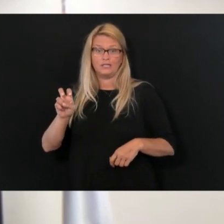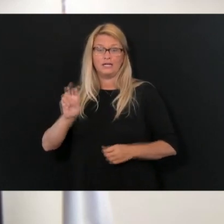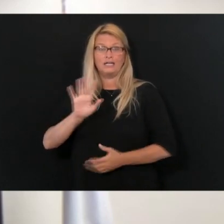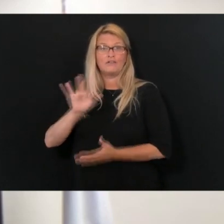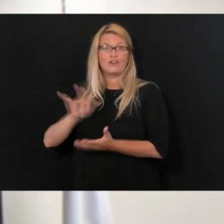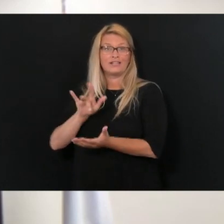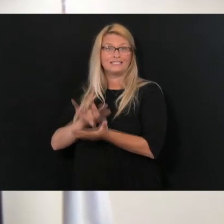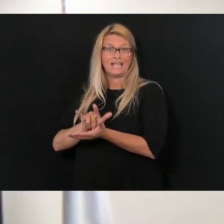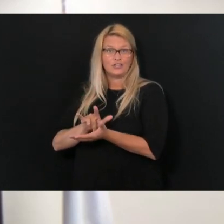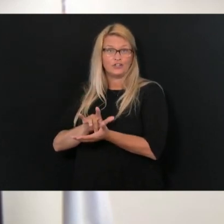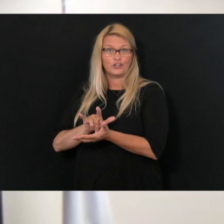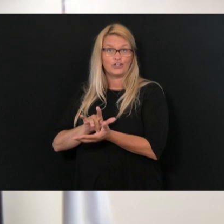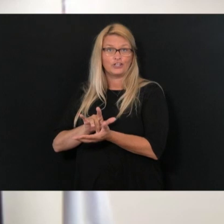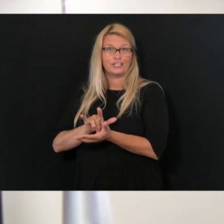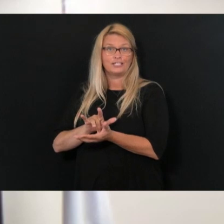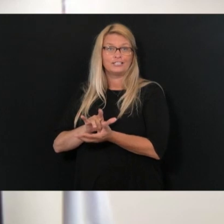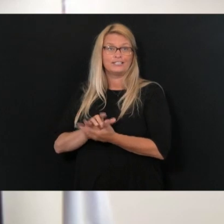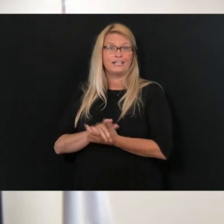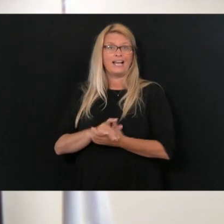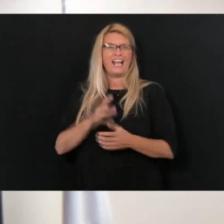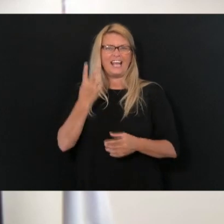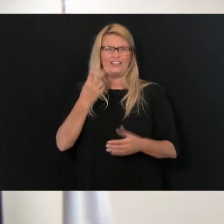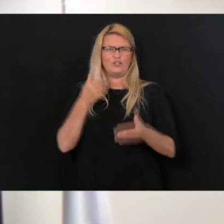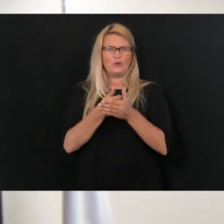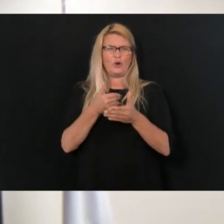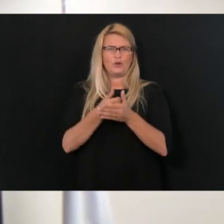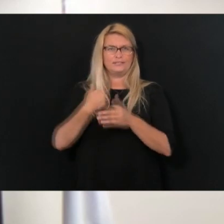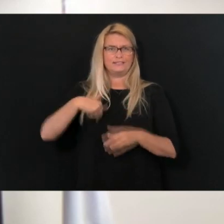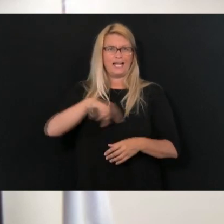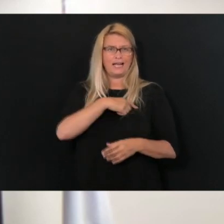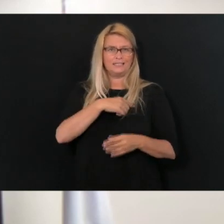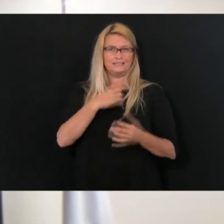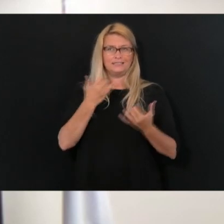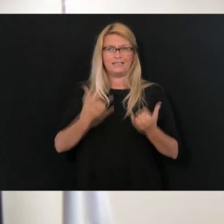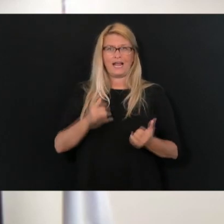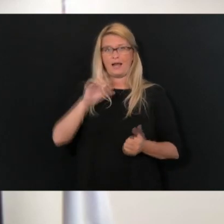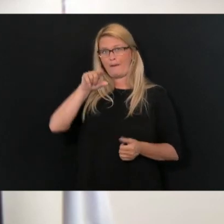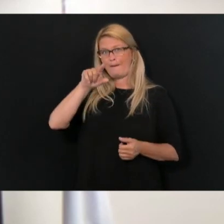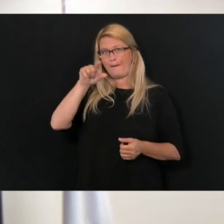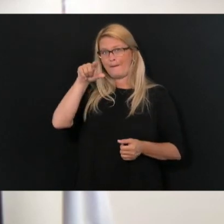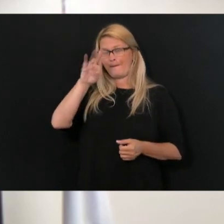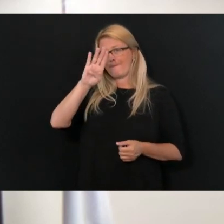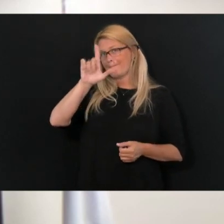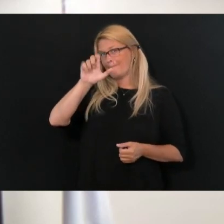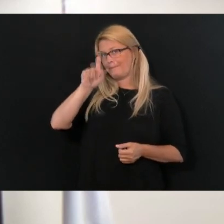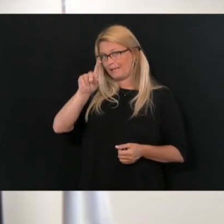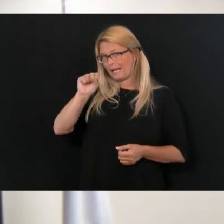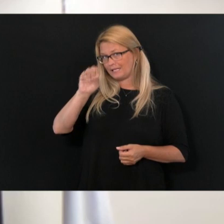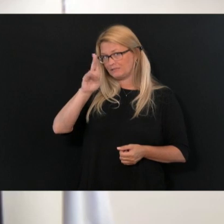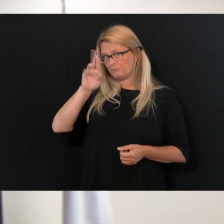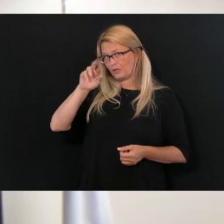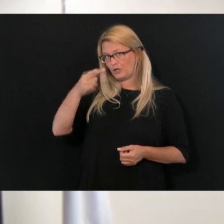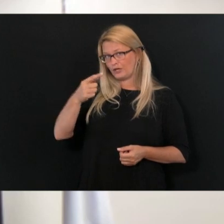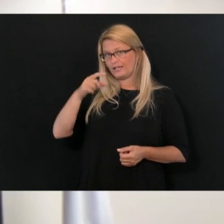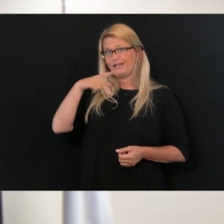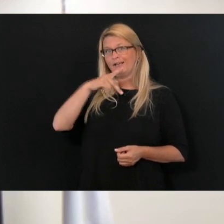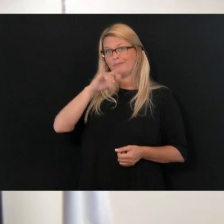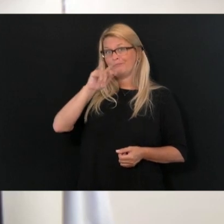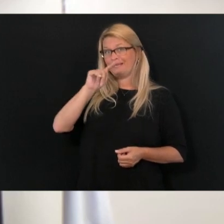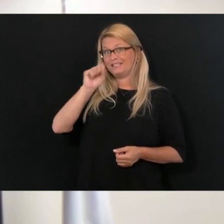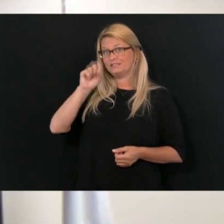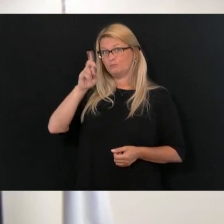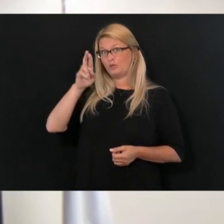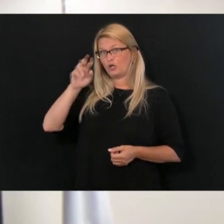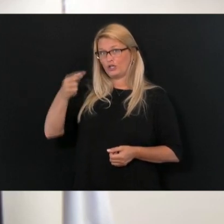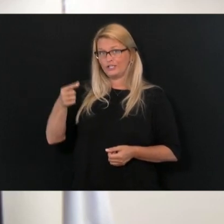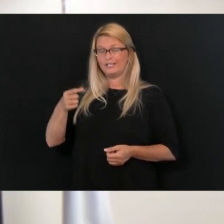centers. And the two closest to us in West Virginia right now are in Blacksburg and Pittsburgh. So we understand that there